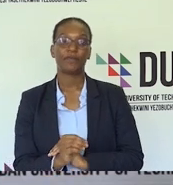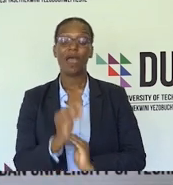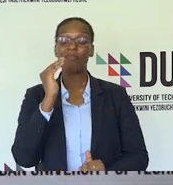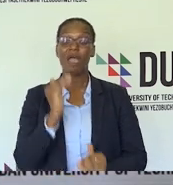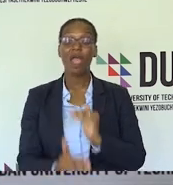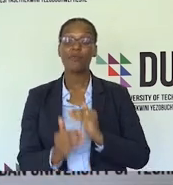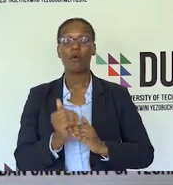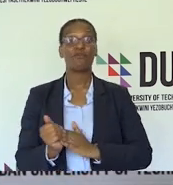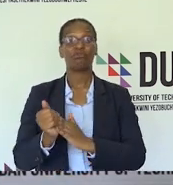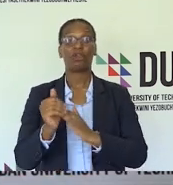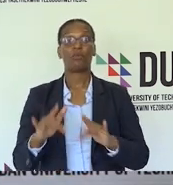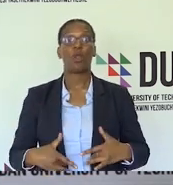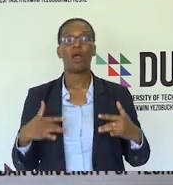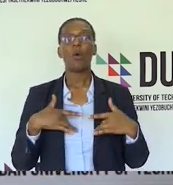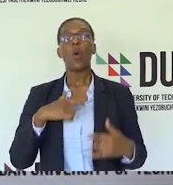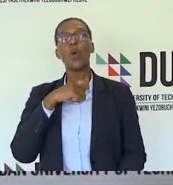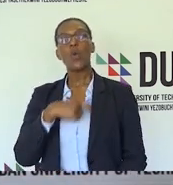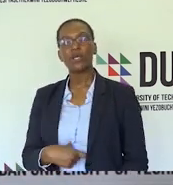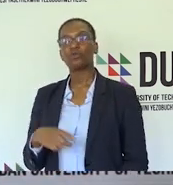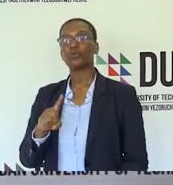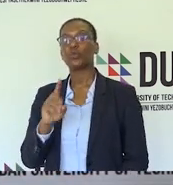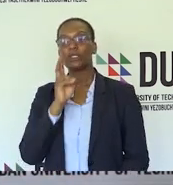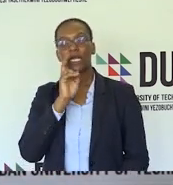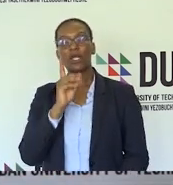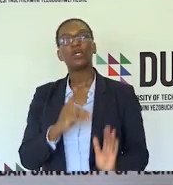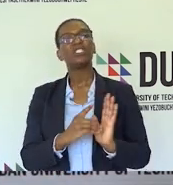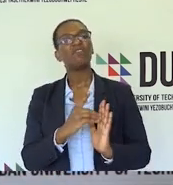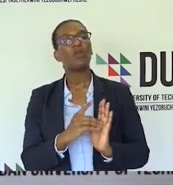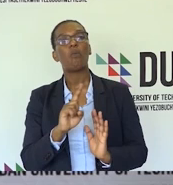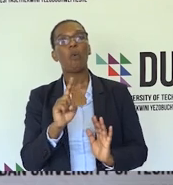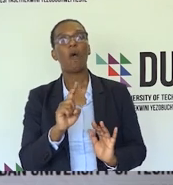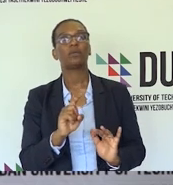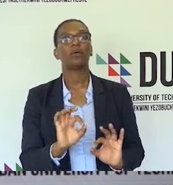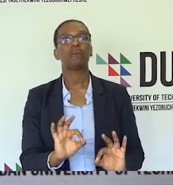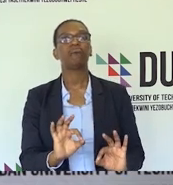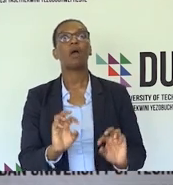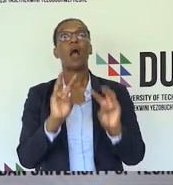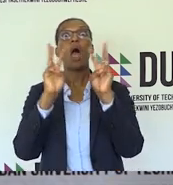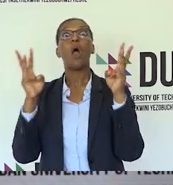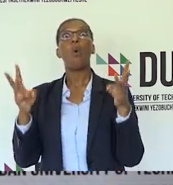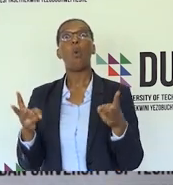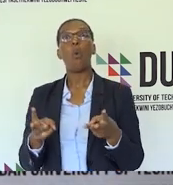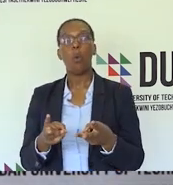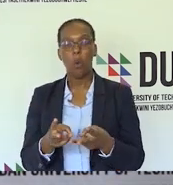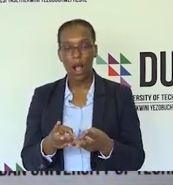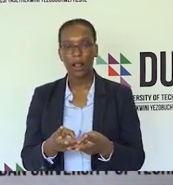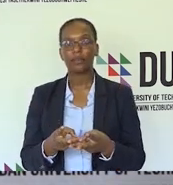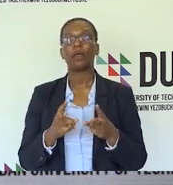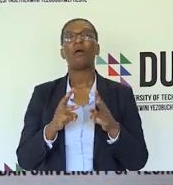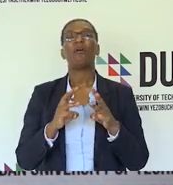end of your journey, we wish to see you having developed holistically and become a well-rounded human